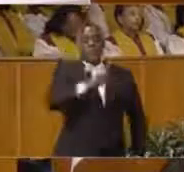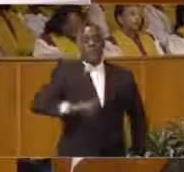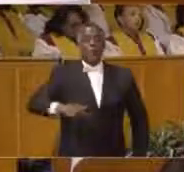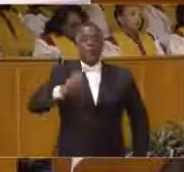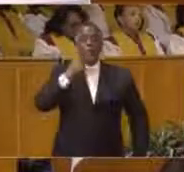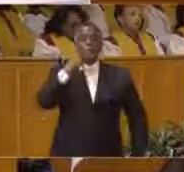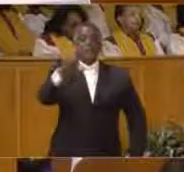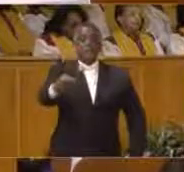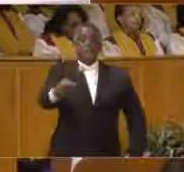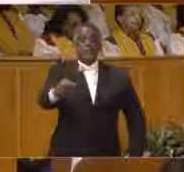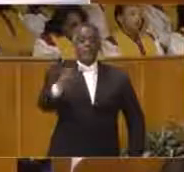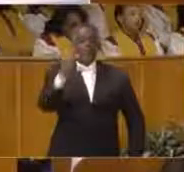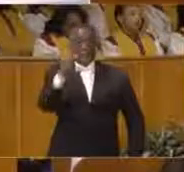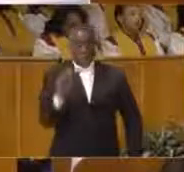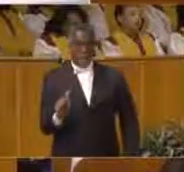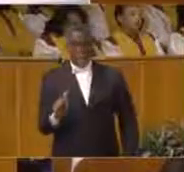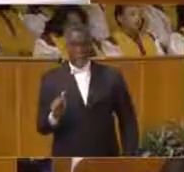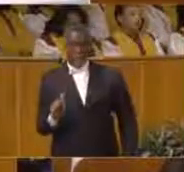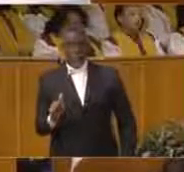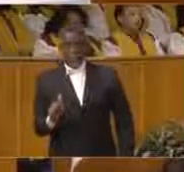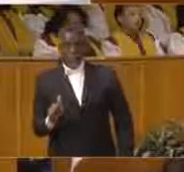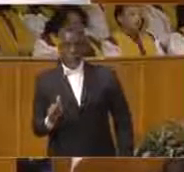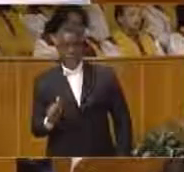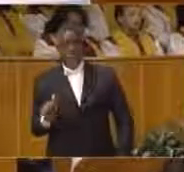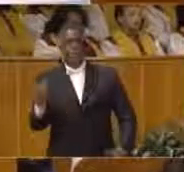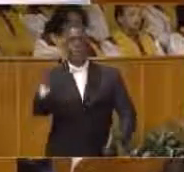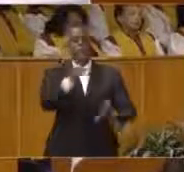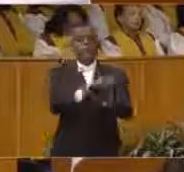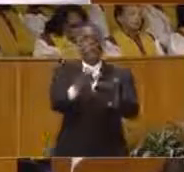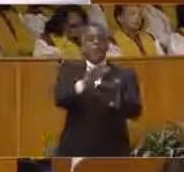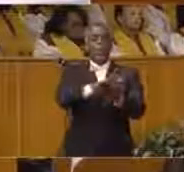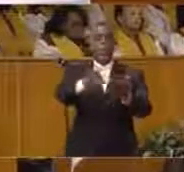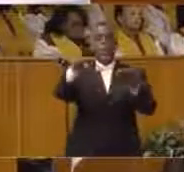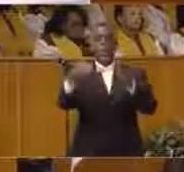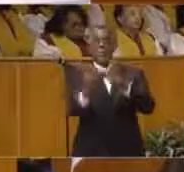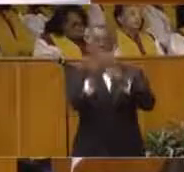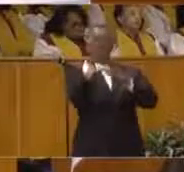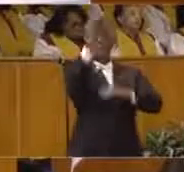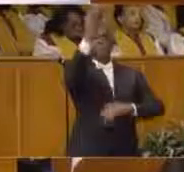Lord says, the tithe is holy to me.